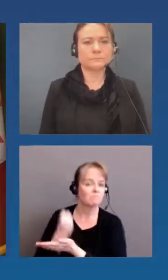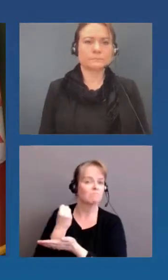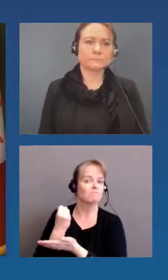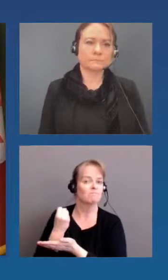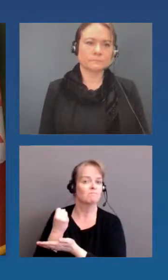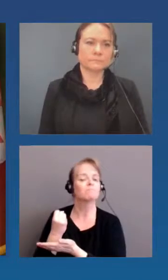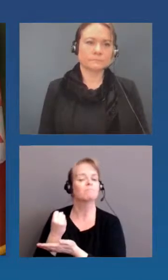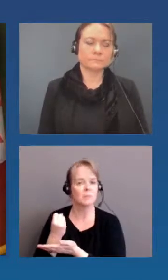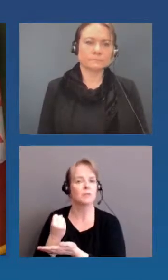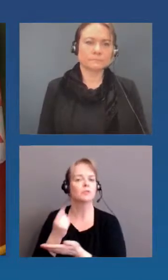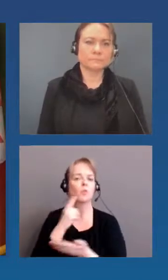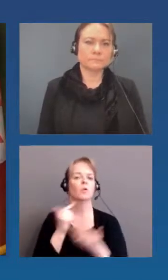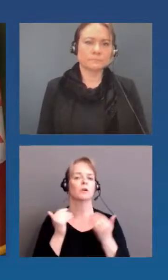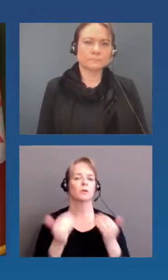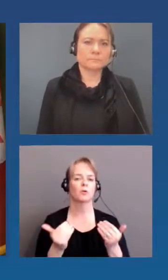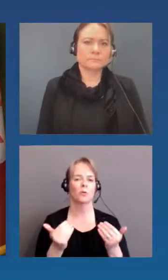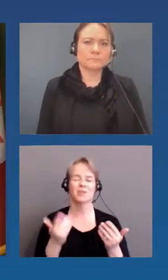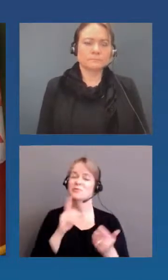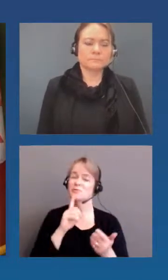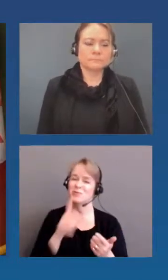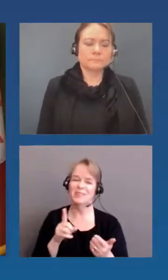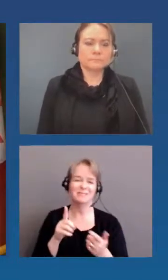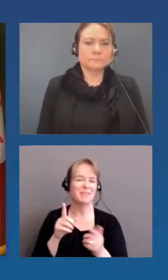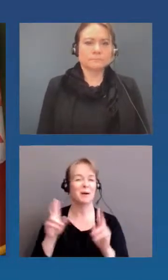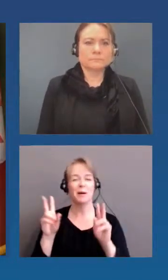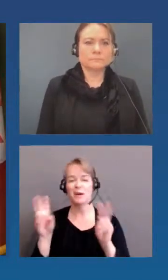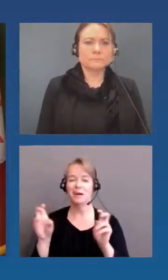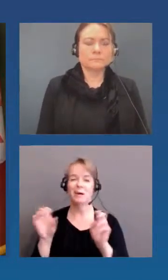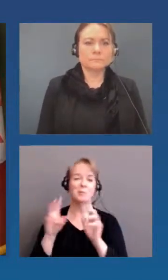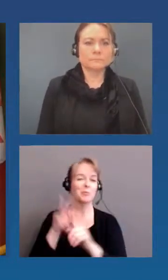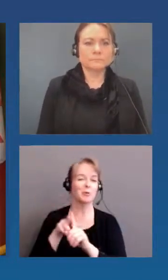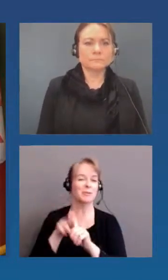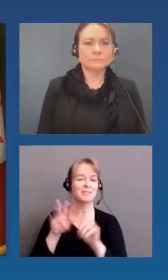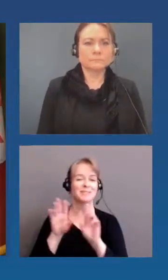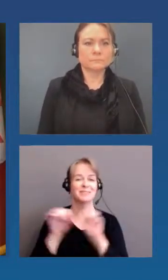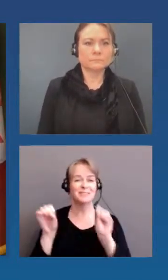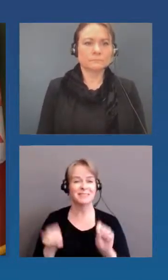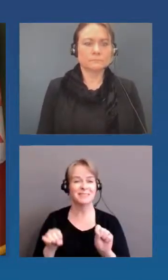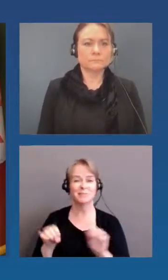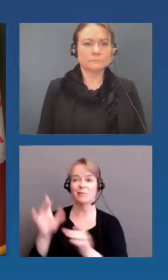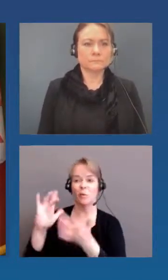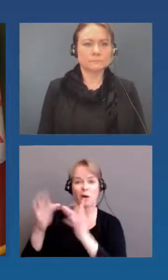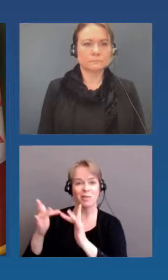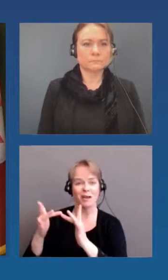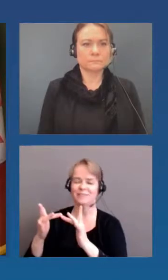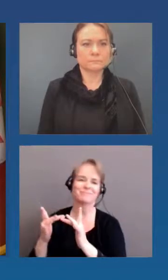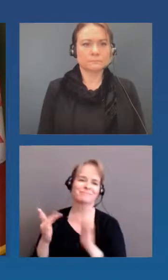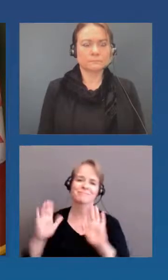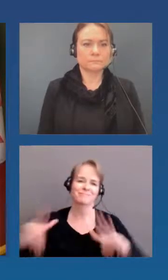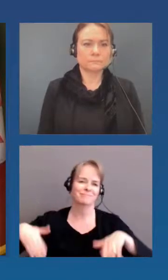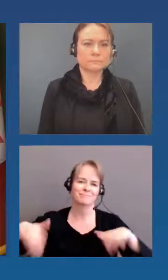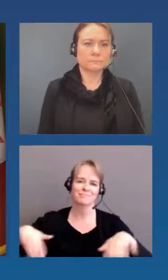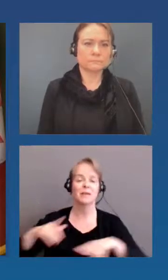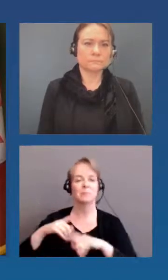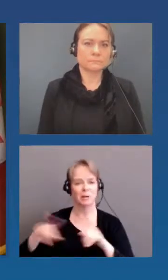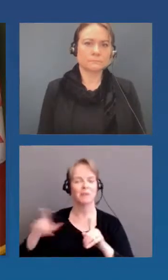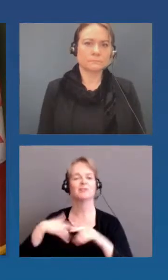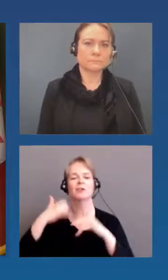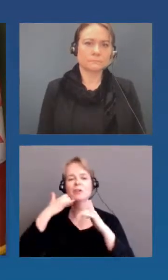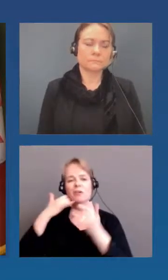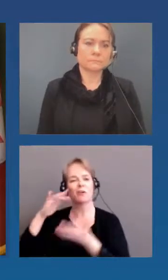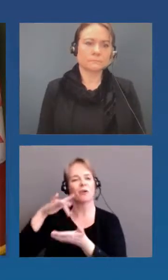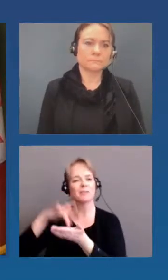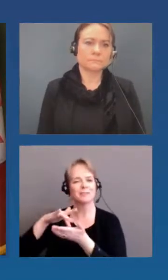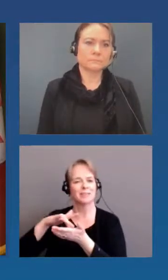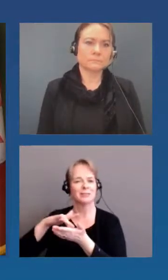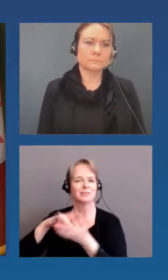that without a booking system, for lack of a better term. It's a call center, so you're going to be calling a phone number to book your appointment if you're in that